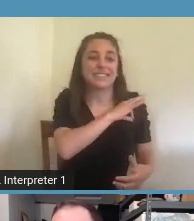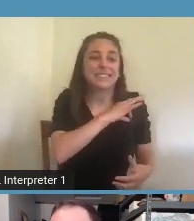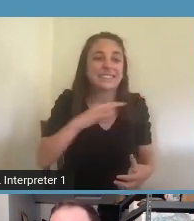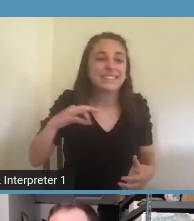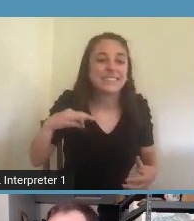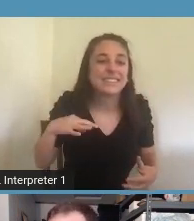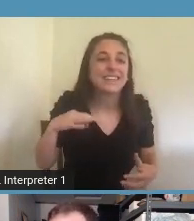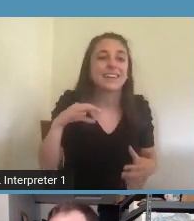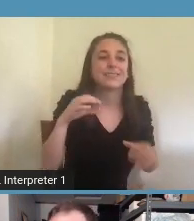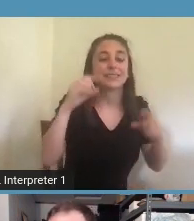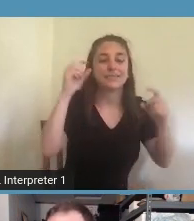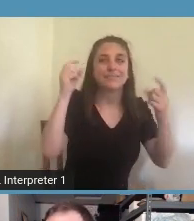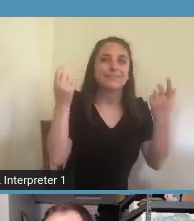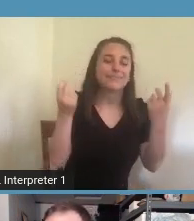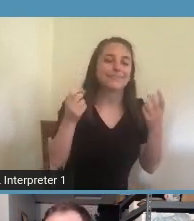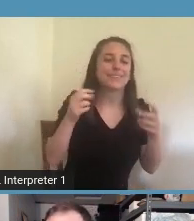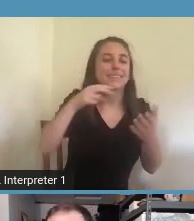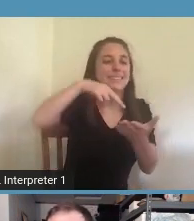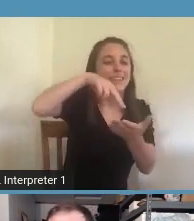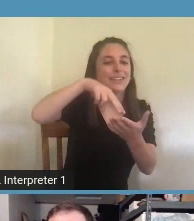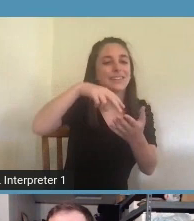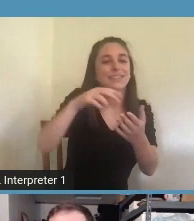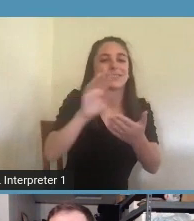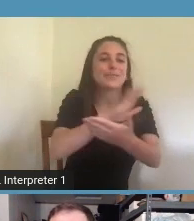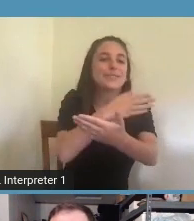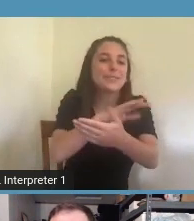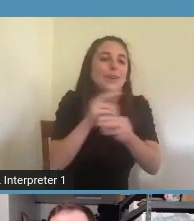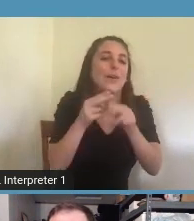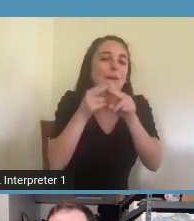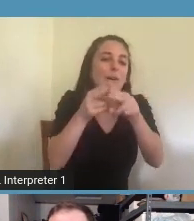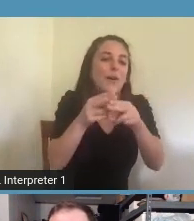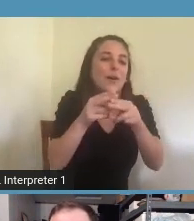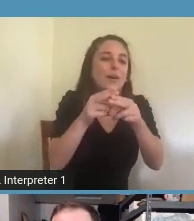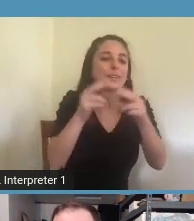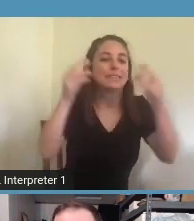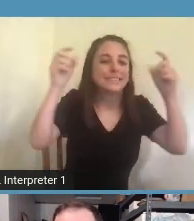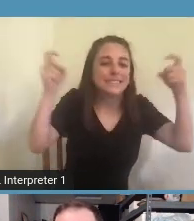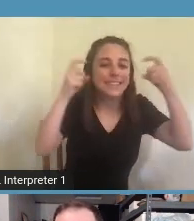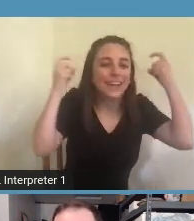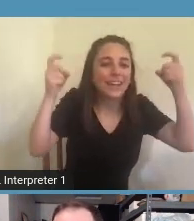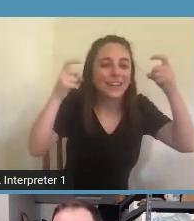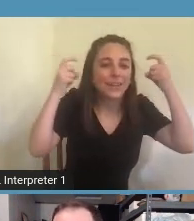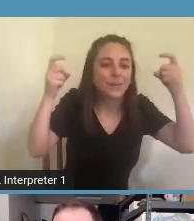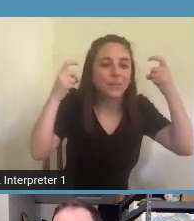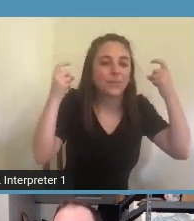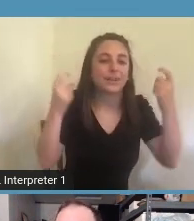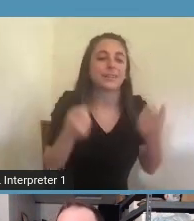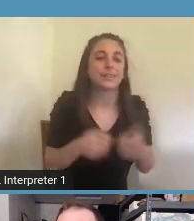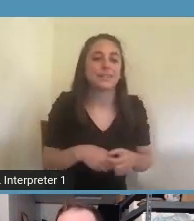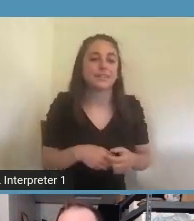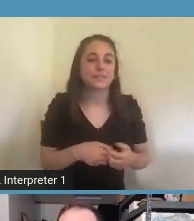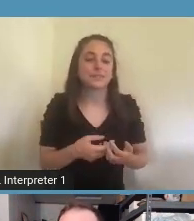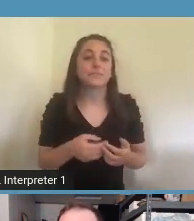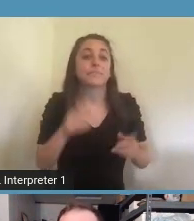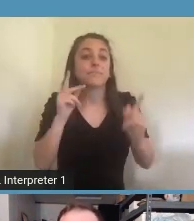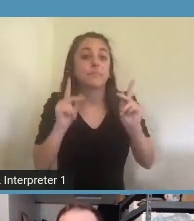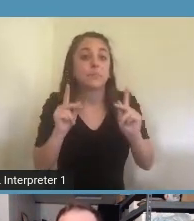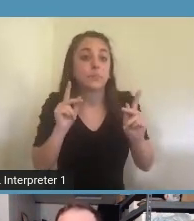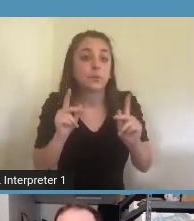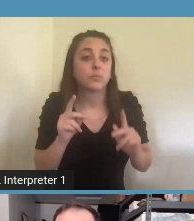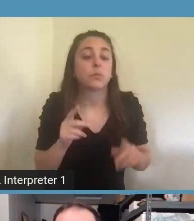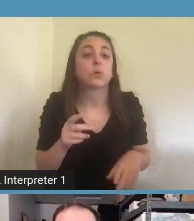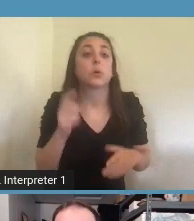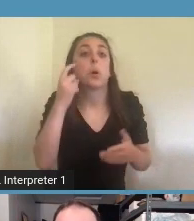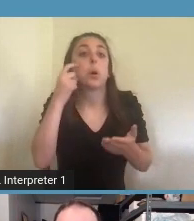called Celebrate. But once people sort of saw that I liked to do video stuff, I was getting a little